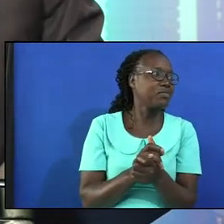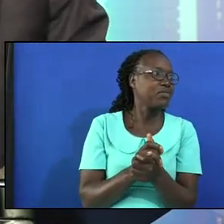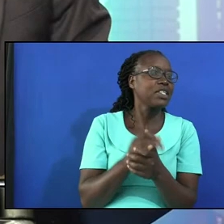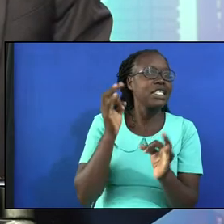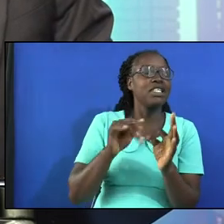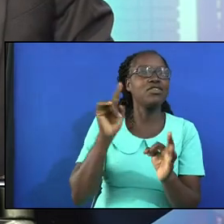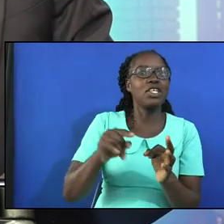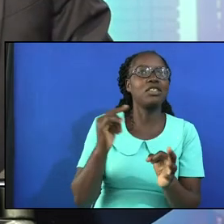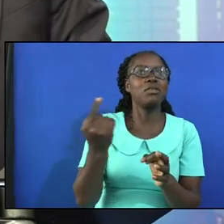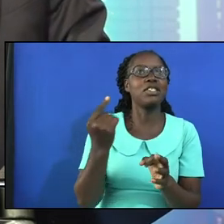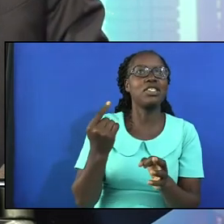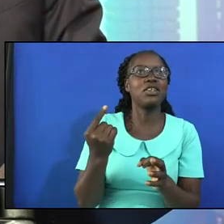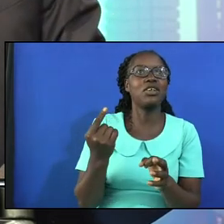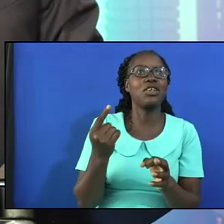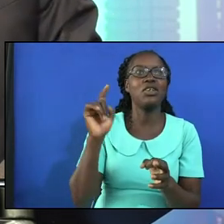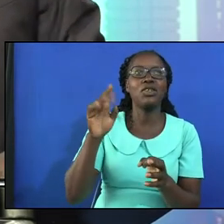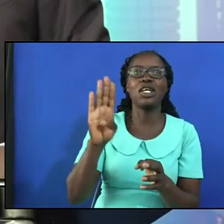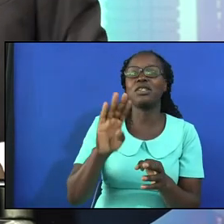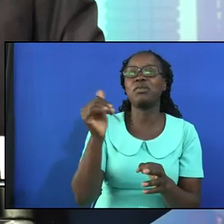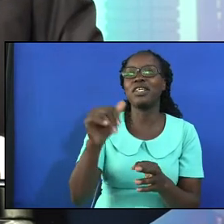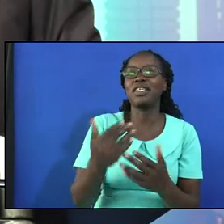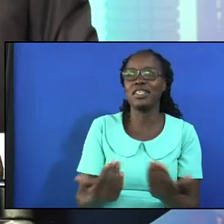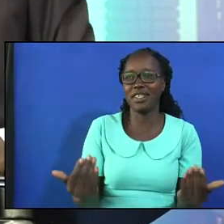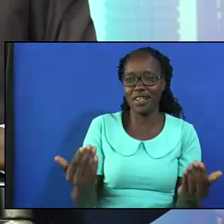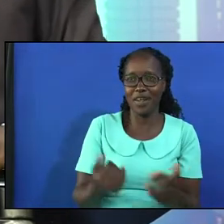If you can't be single,